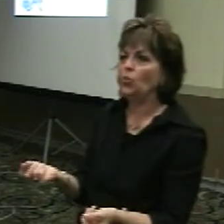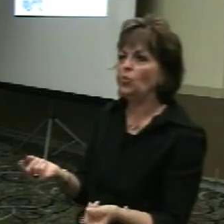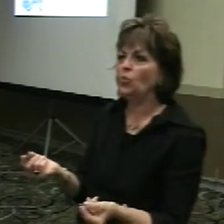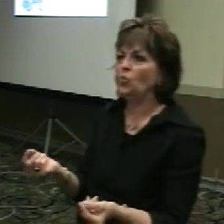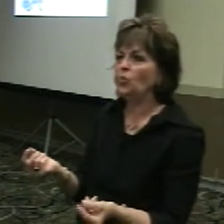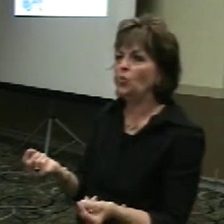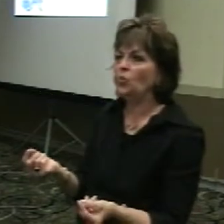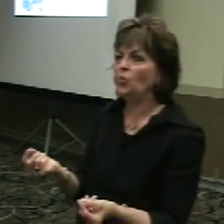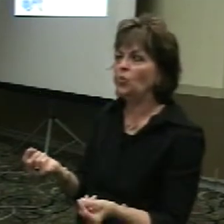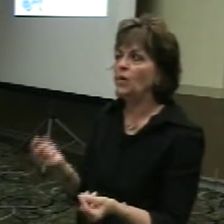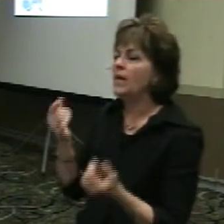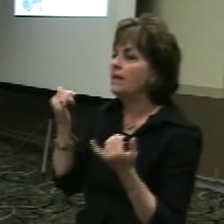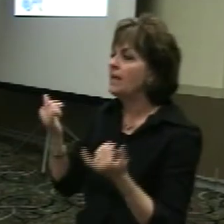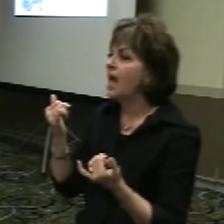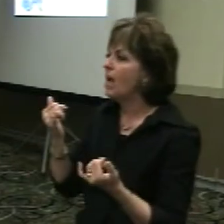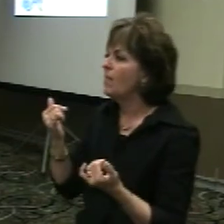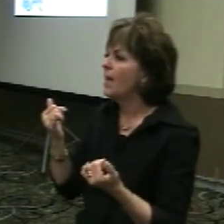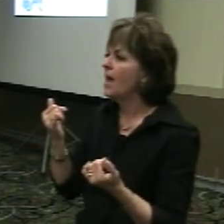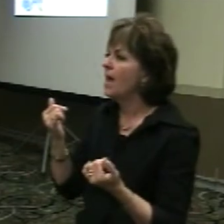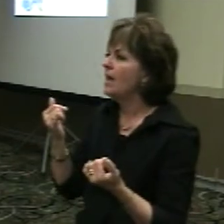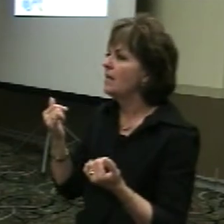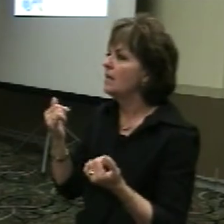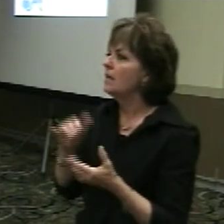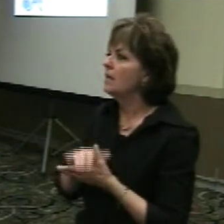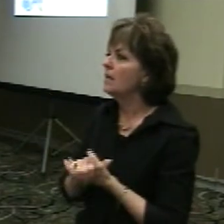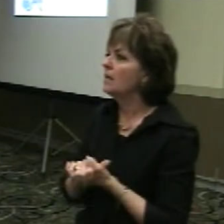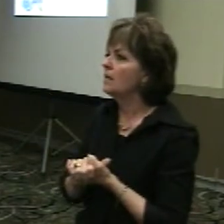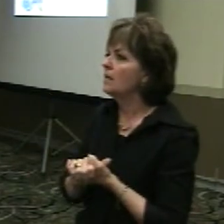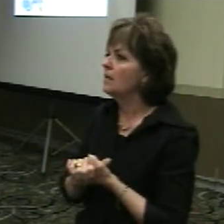do? Now that we've been hard to